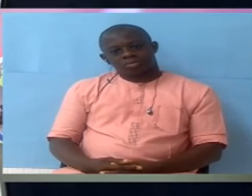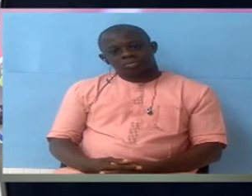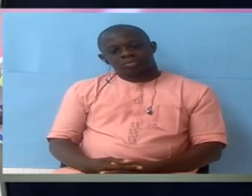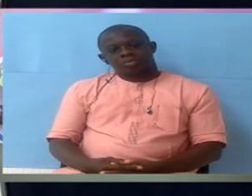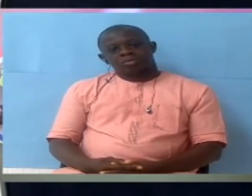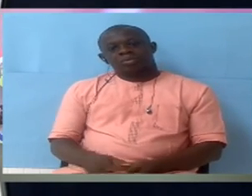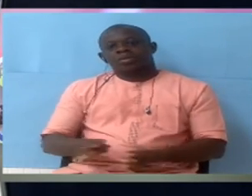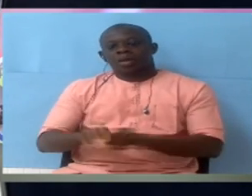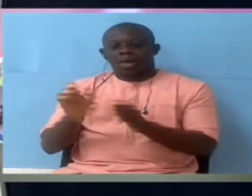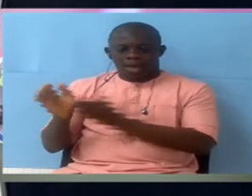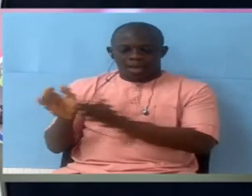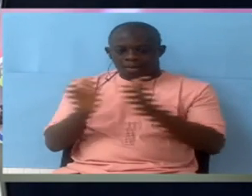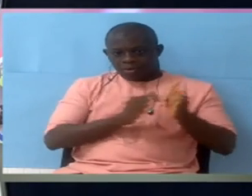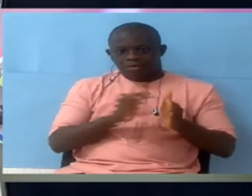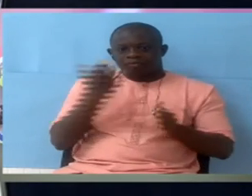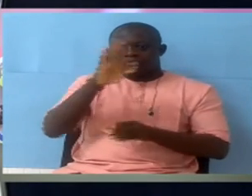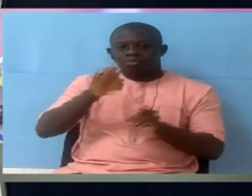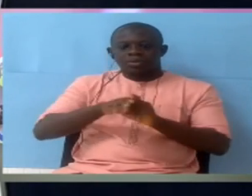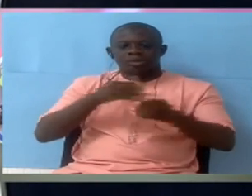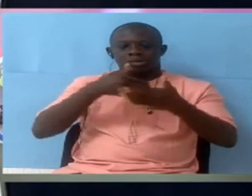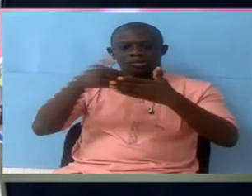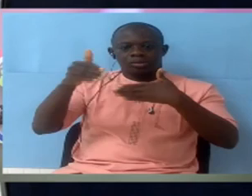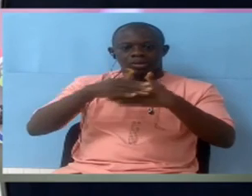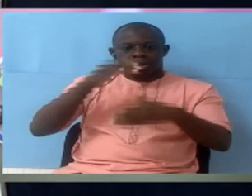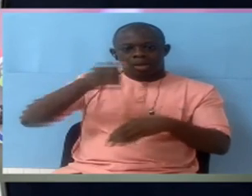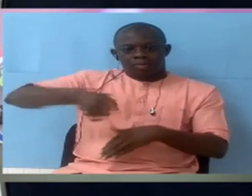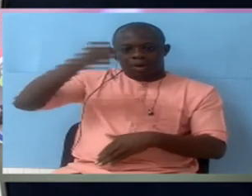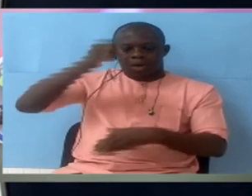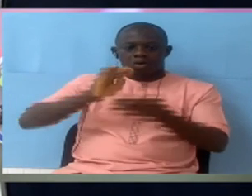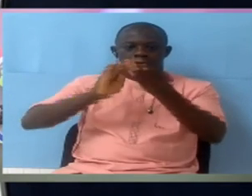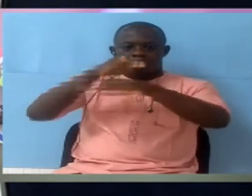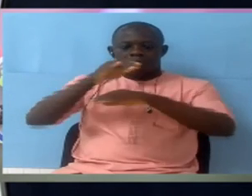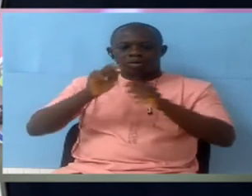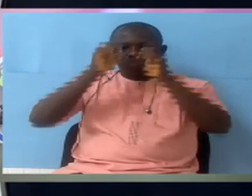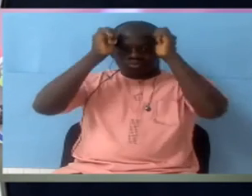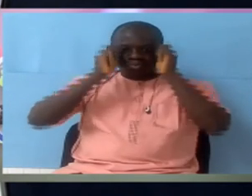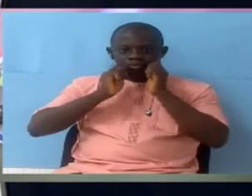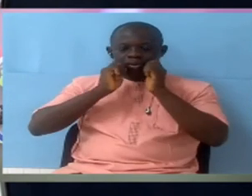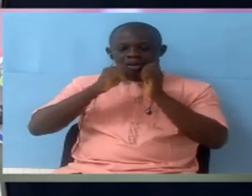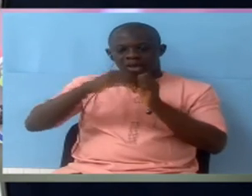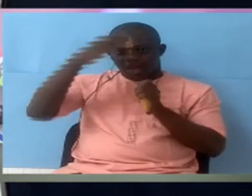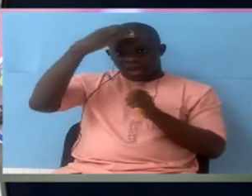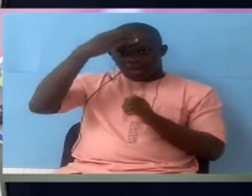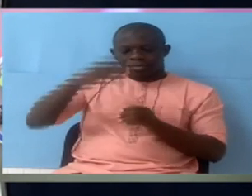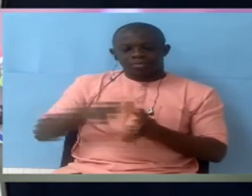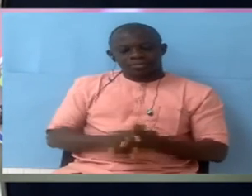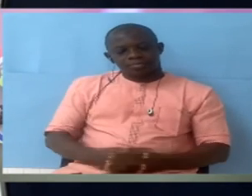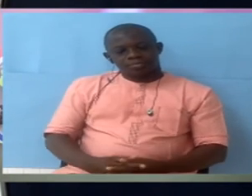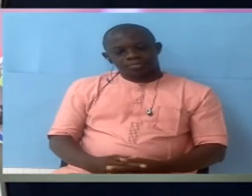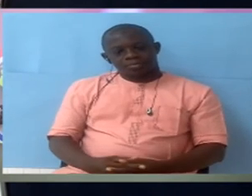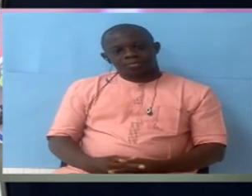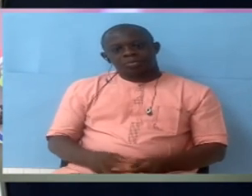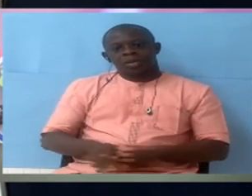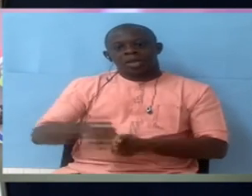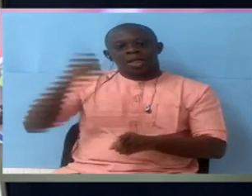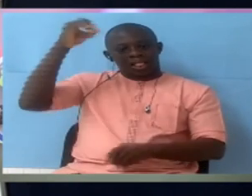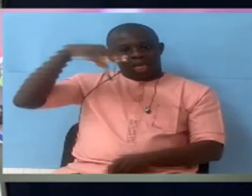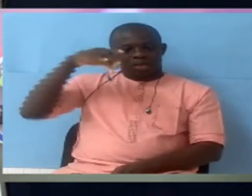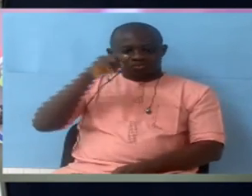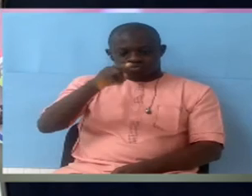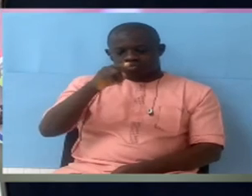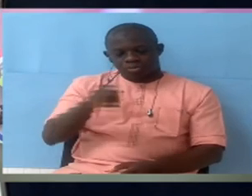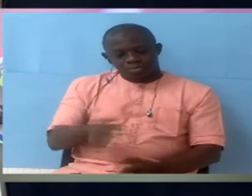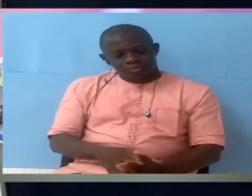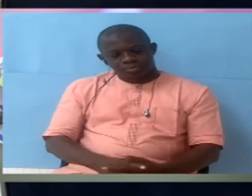Apart from putting plastic bag over your head, ganaw liñ la solal mbusi nylon yoyu ci sa bopa bi. Electrocuting you.